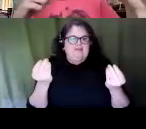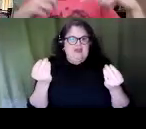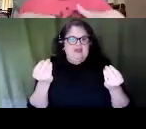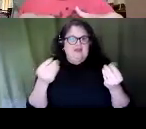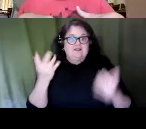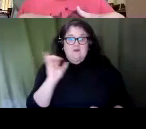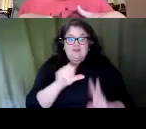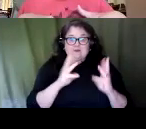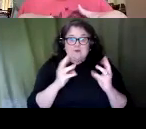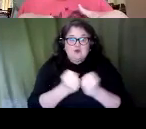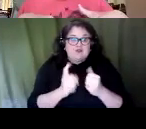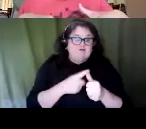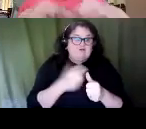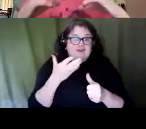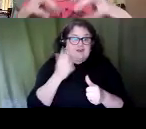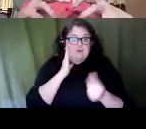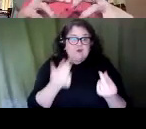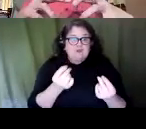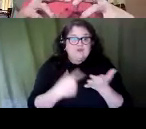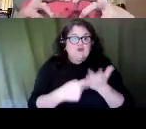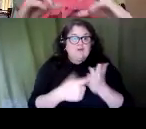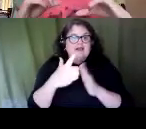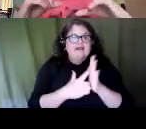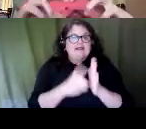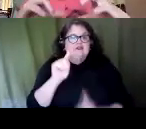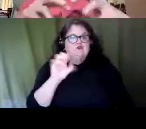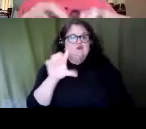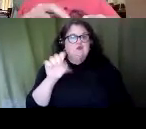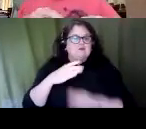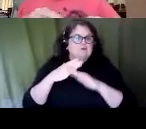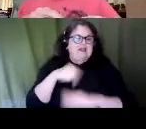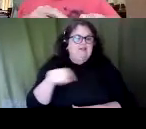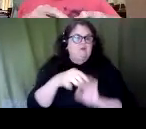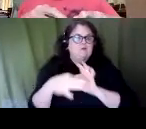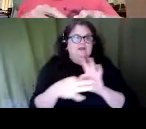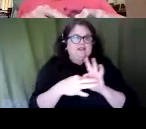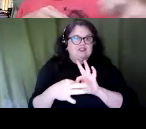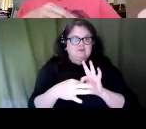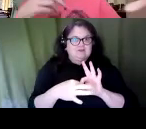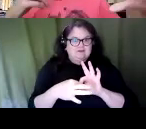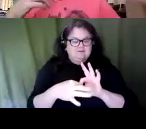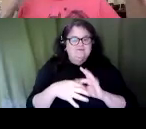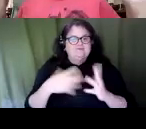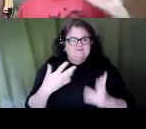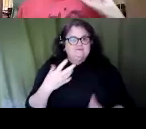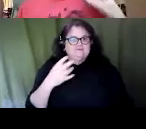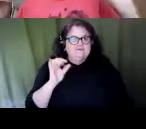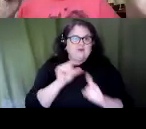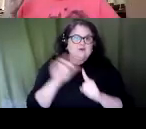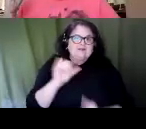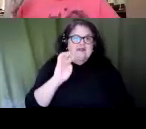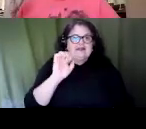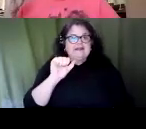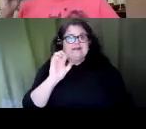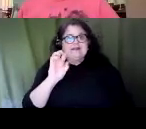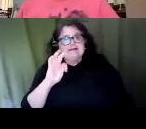this workshop, one of the first things we're going to do is talk about the legal tools that protect those relationships. And that's words like easement, lease,